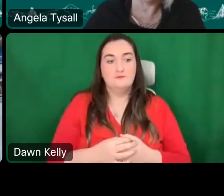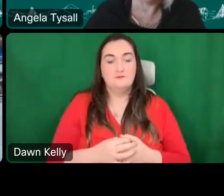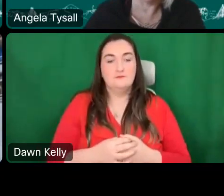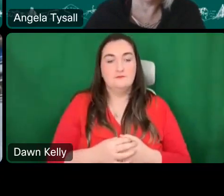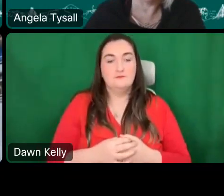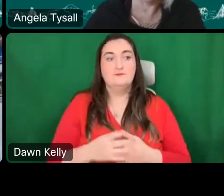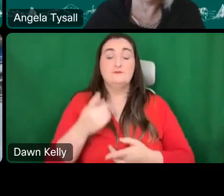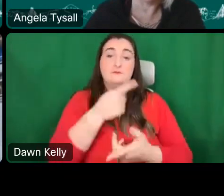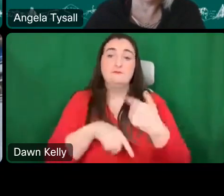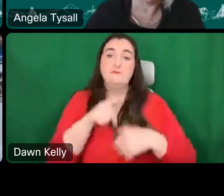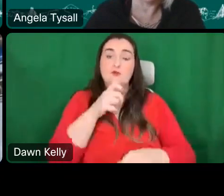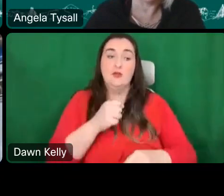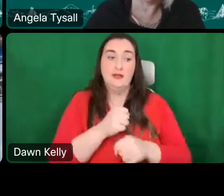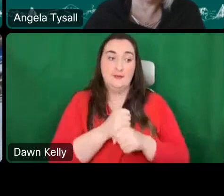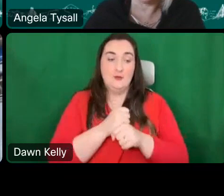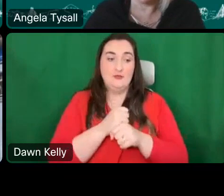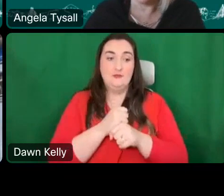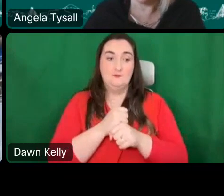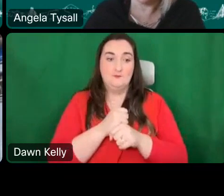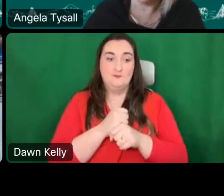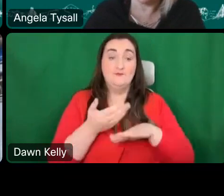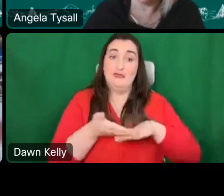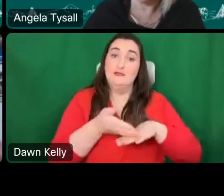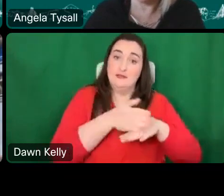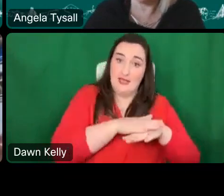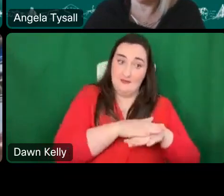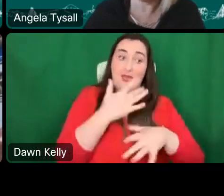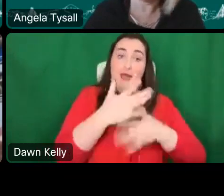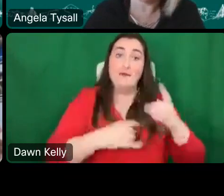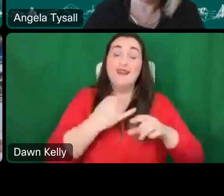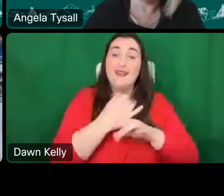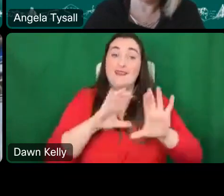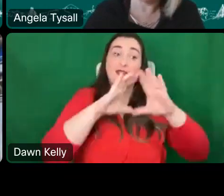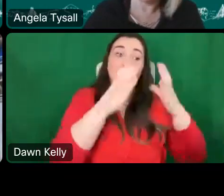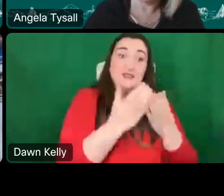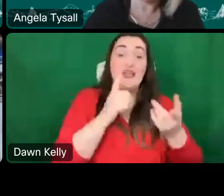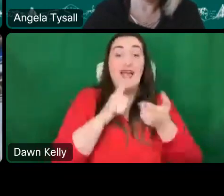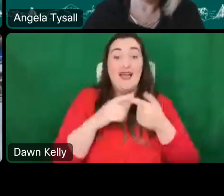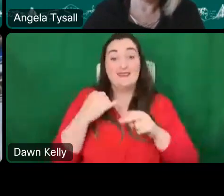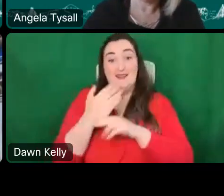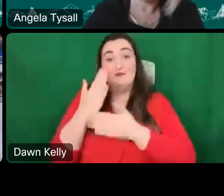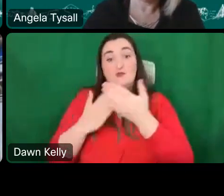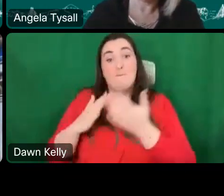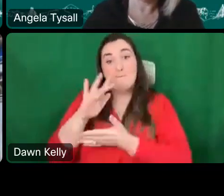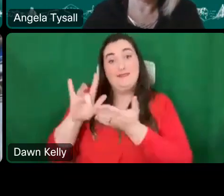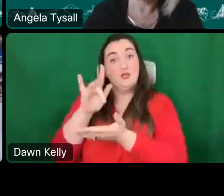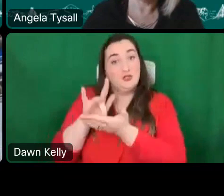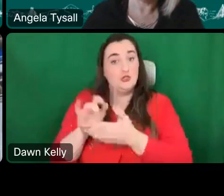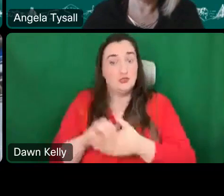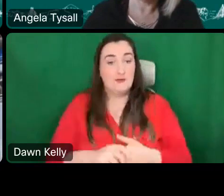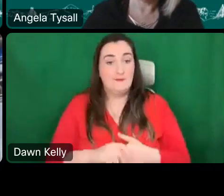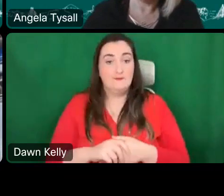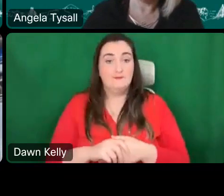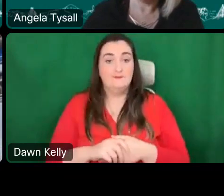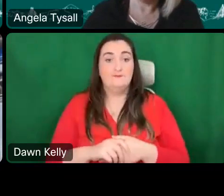we're talking about, I suppose, deaths that occur in the community and in the approved centres. So if a